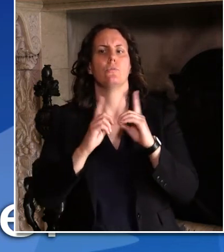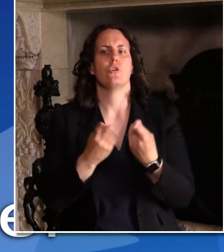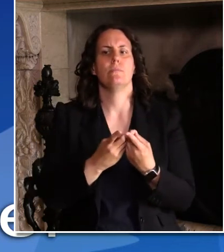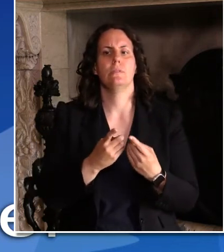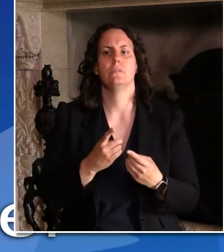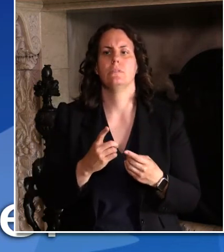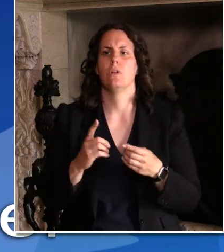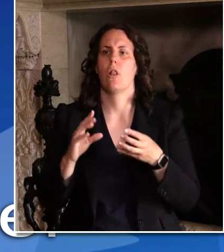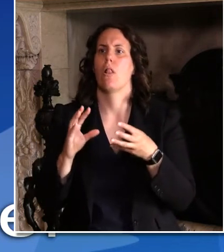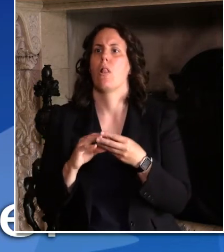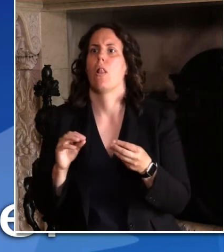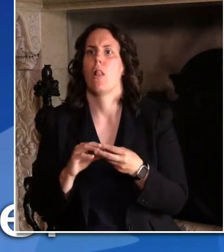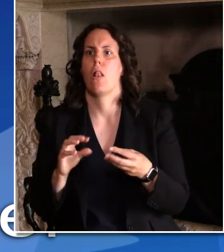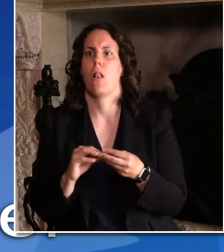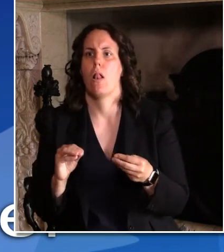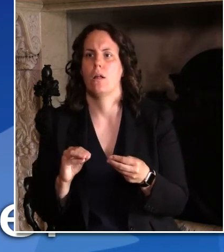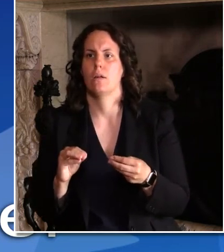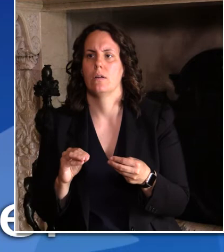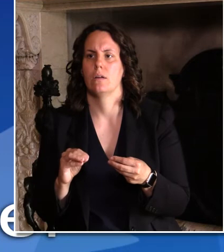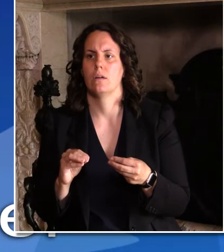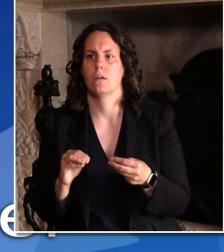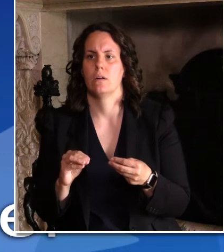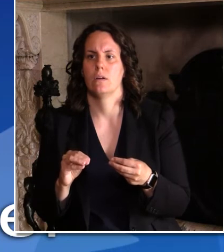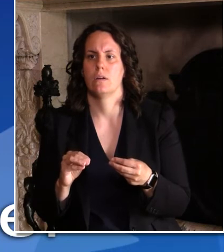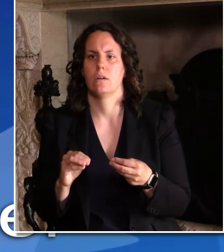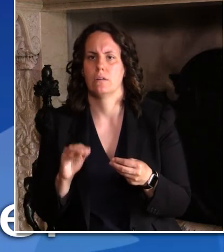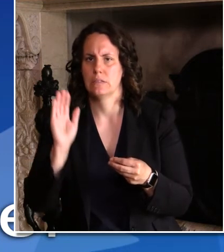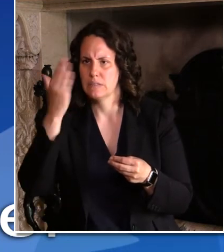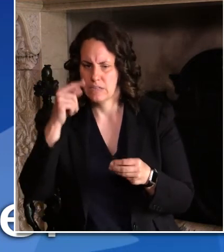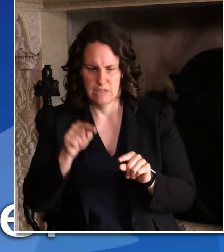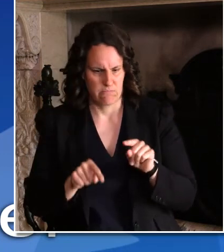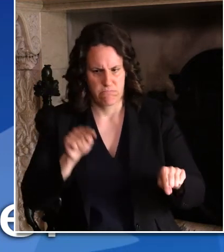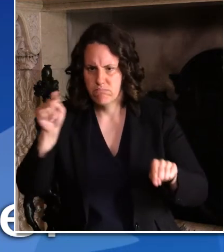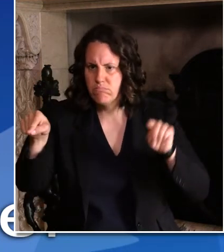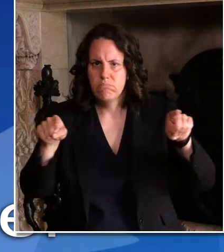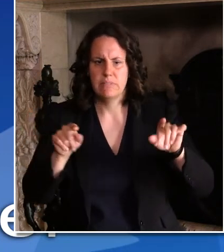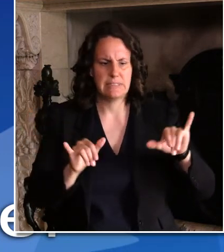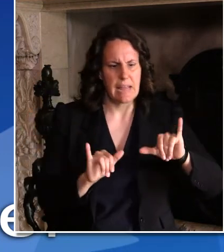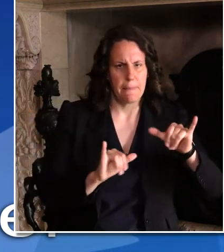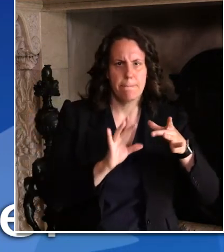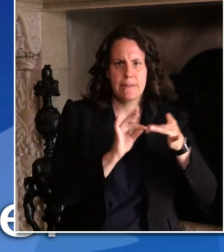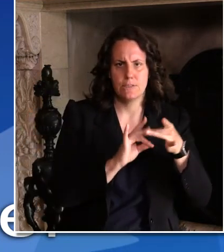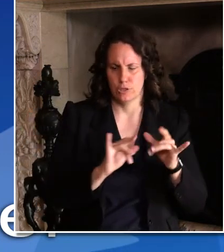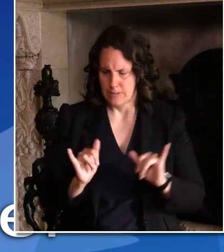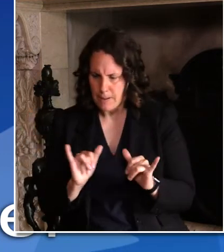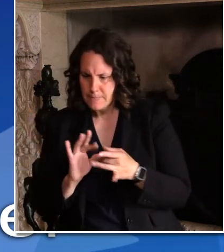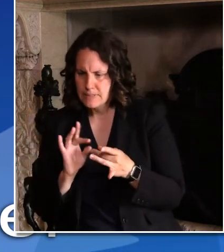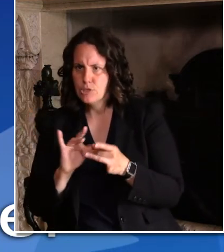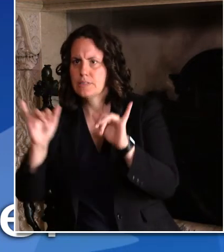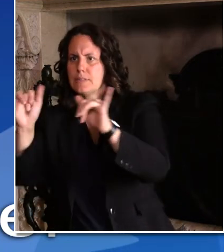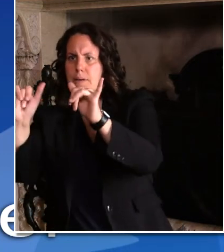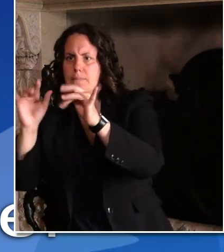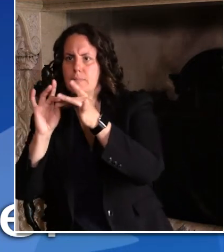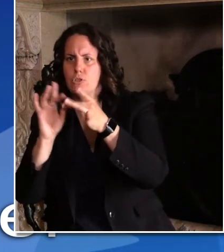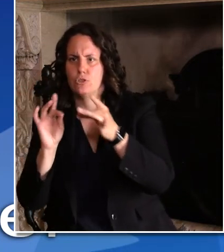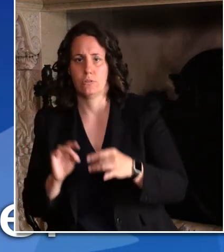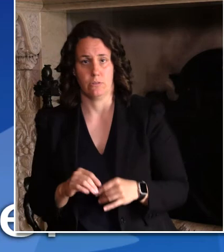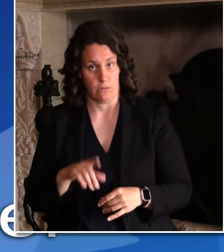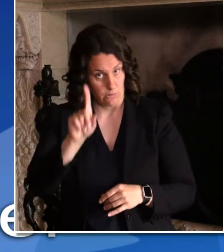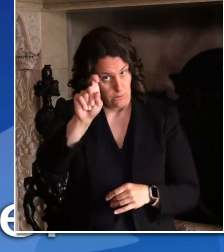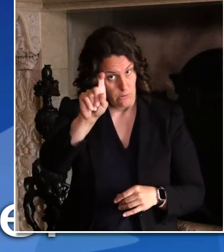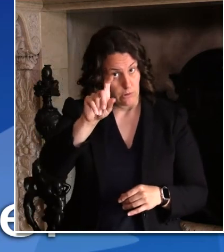from each other. And so I'm wondering, how much is DHS telling county health departments to say